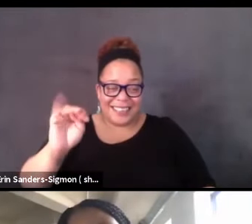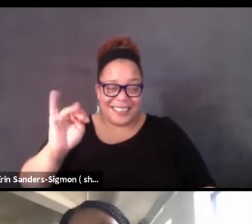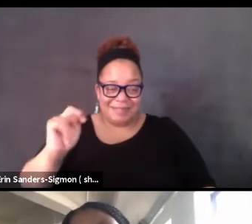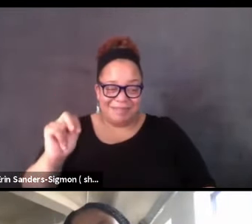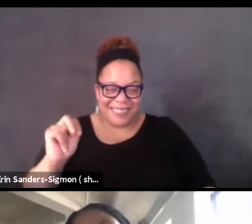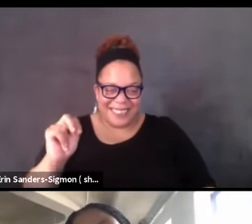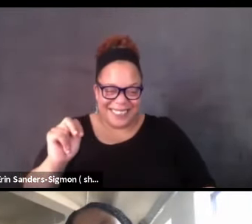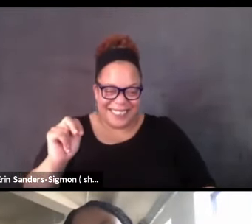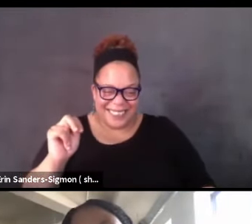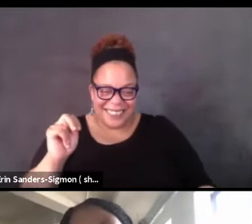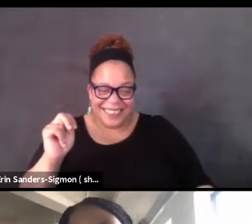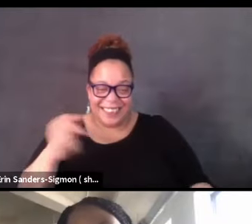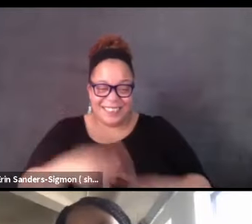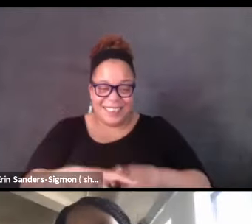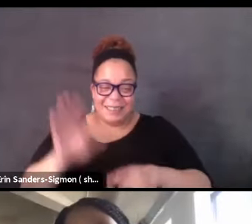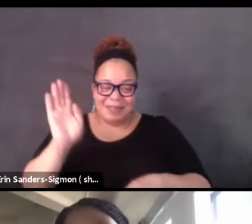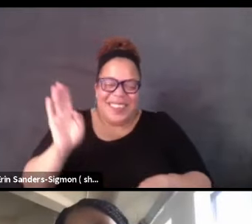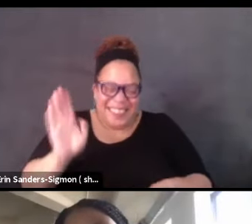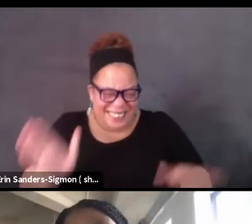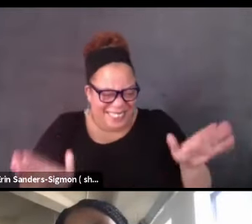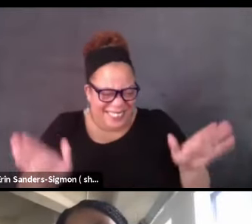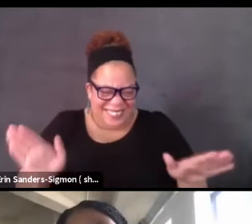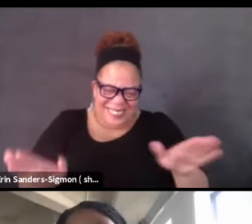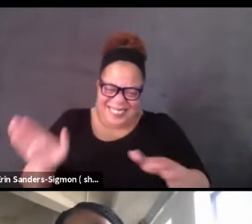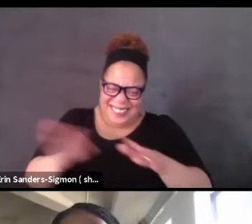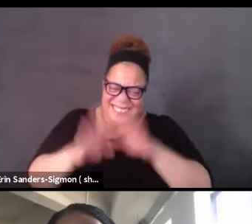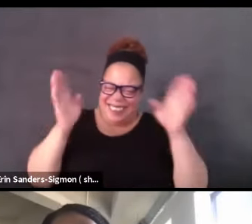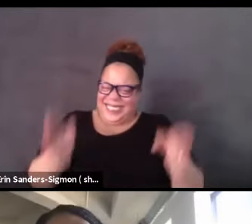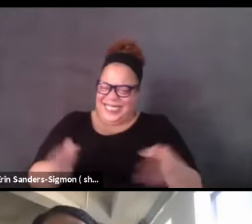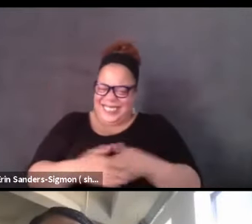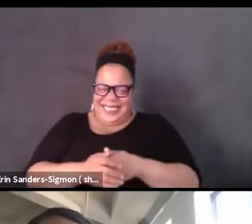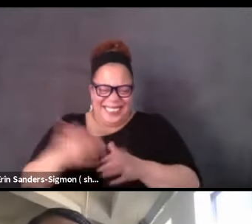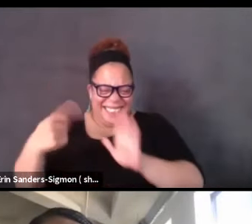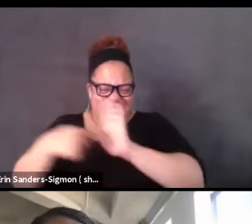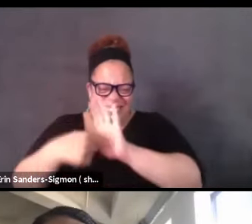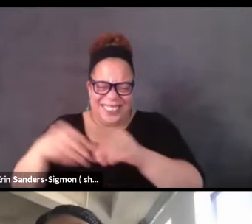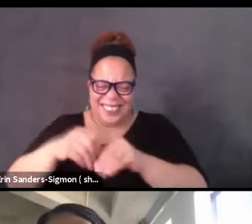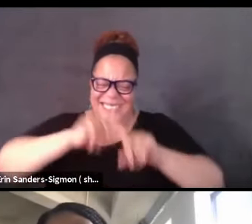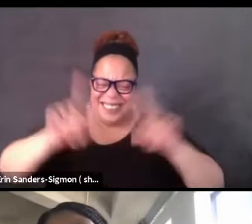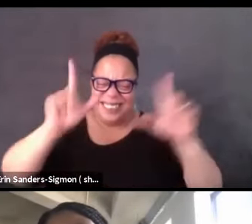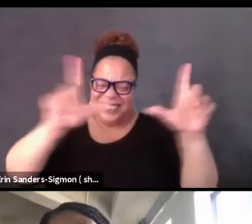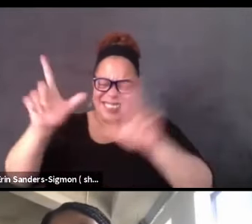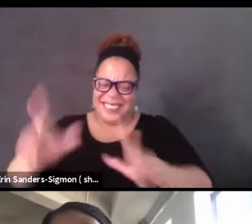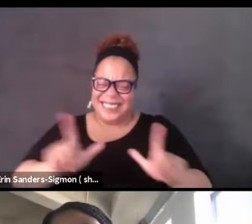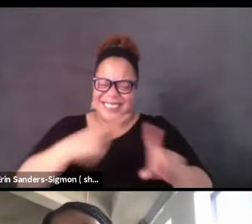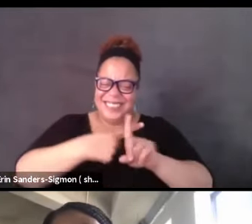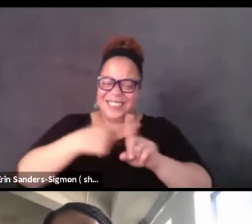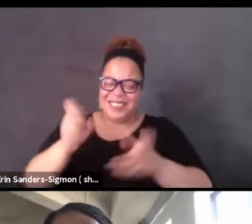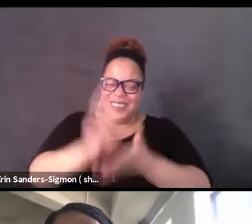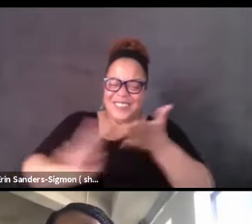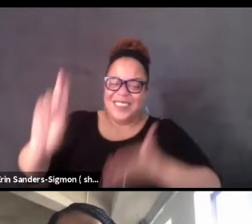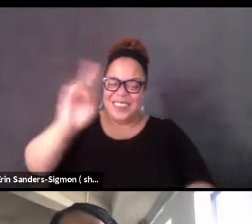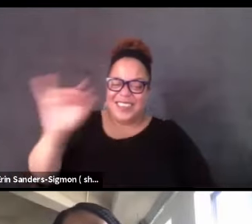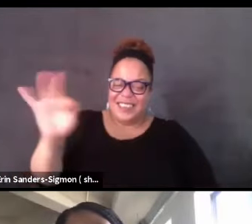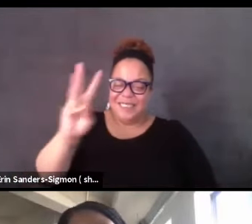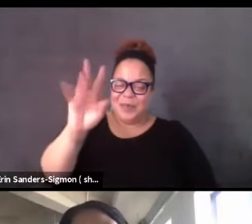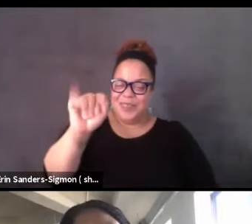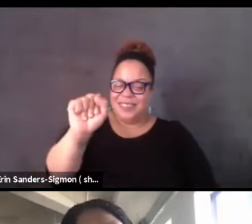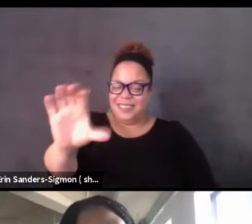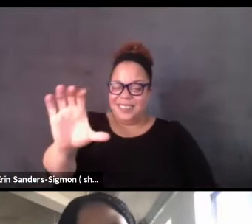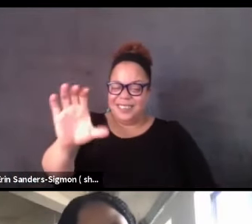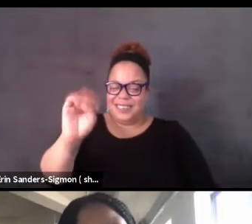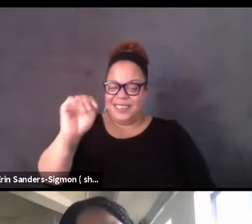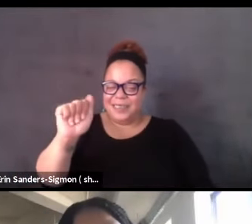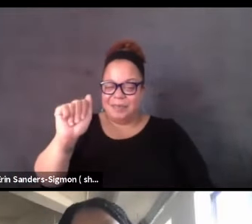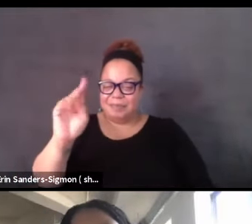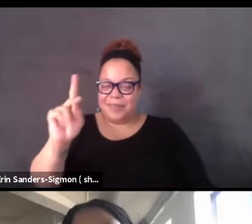gallery exhibits. She was a graduate of the University of Wisconsin-Madison First Wave program. Her songwriting